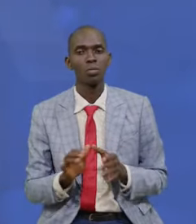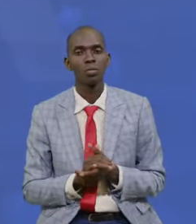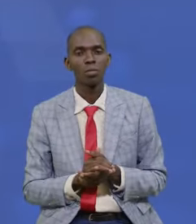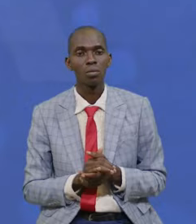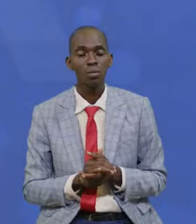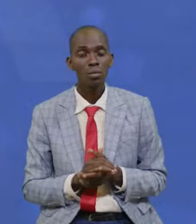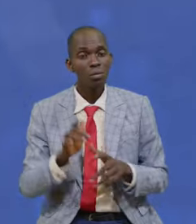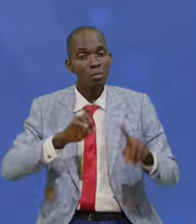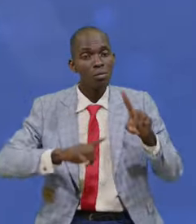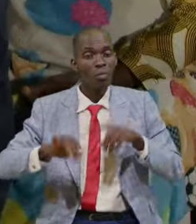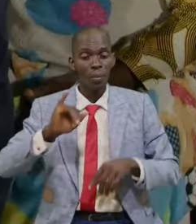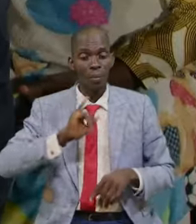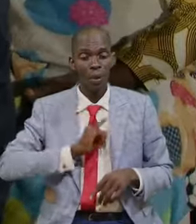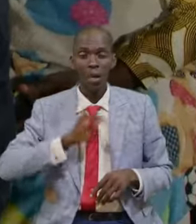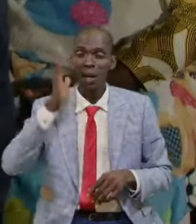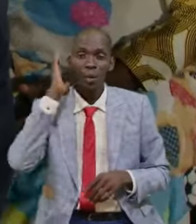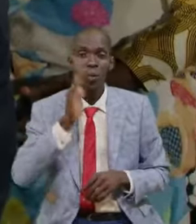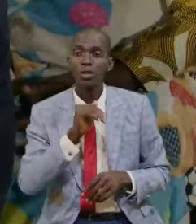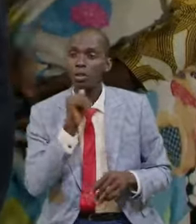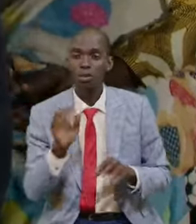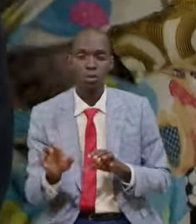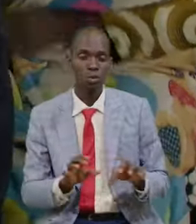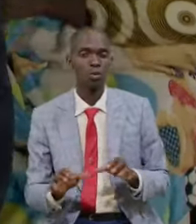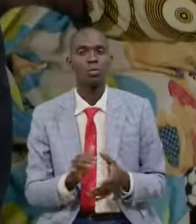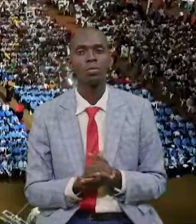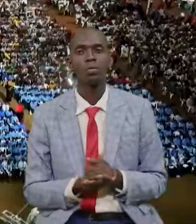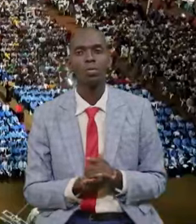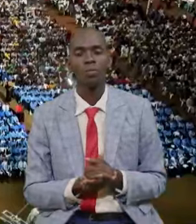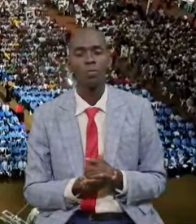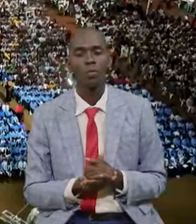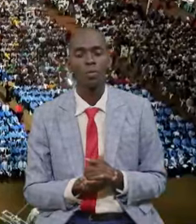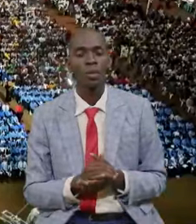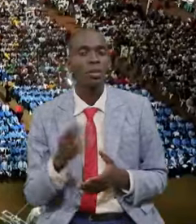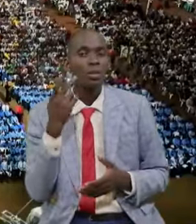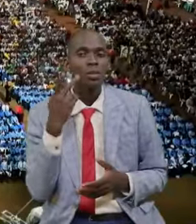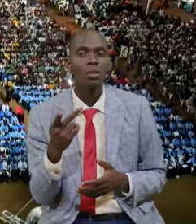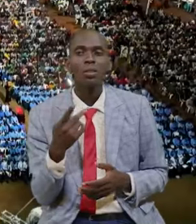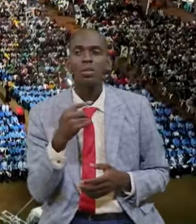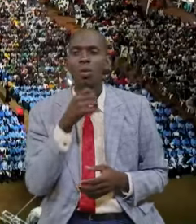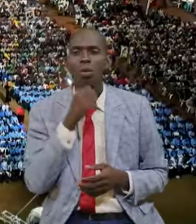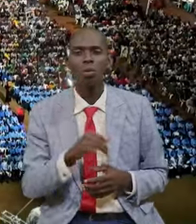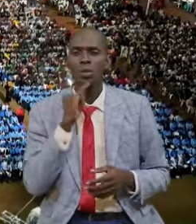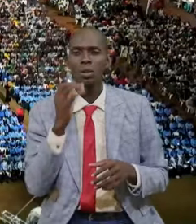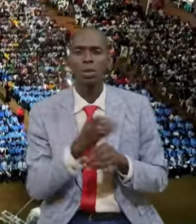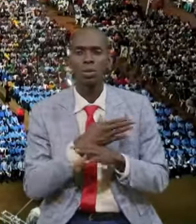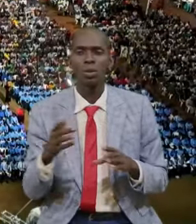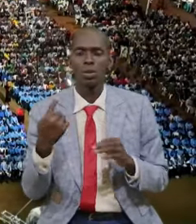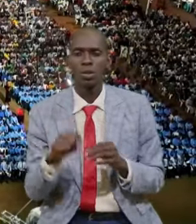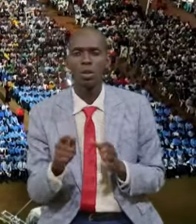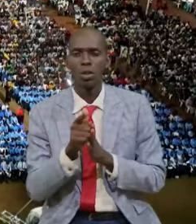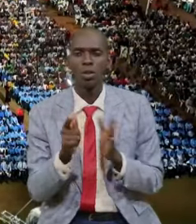I will not do. The old is passed away. The law is dead.